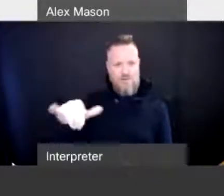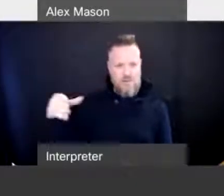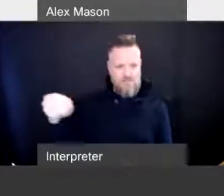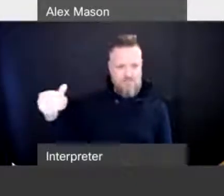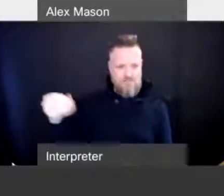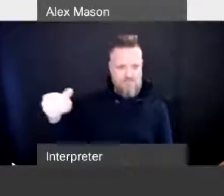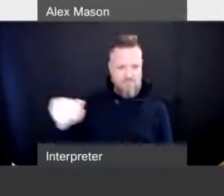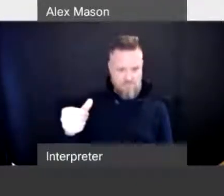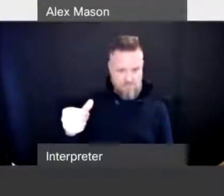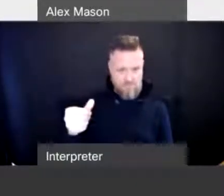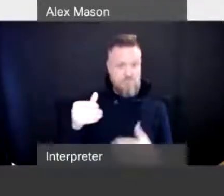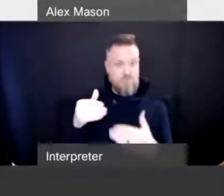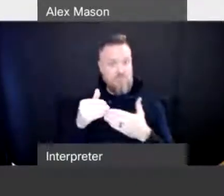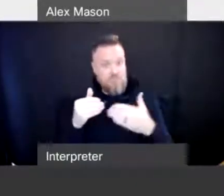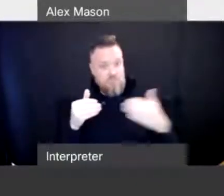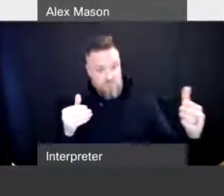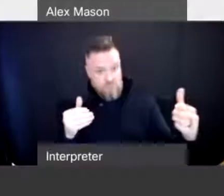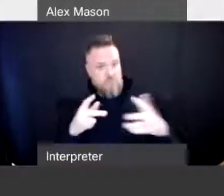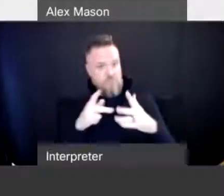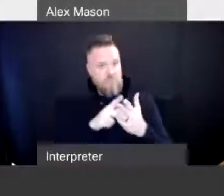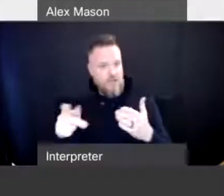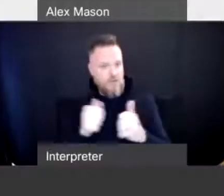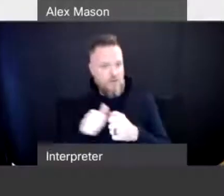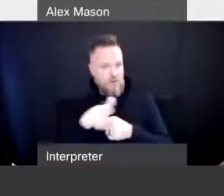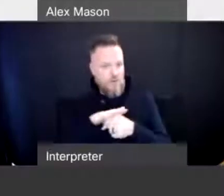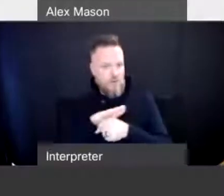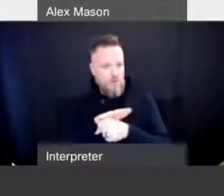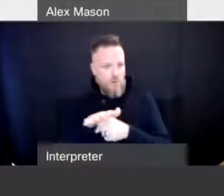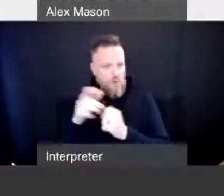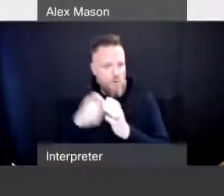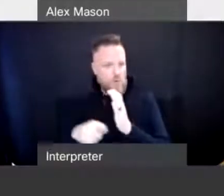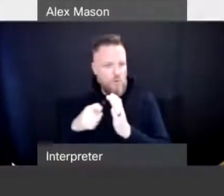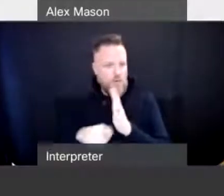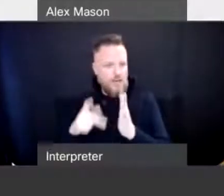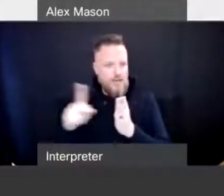the balance would be paid from local taxpayers.